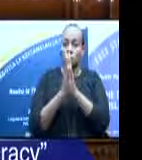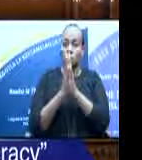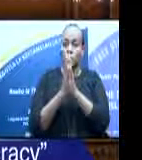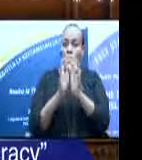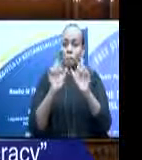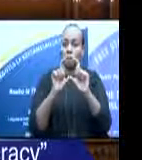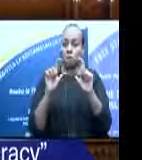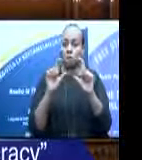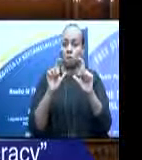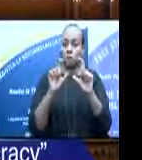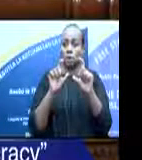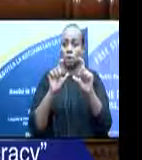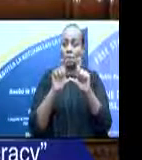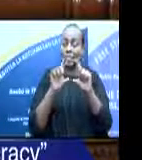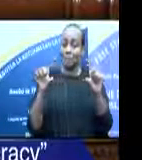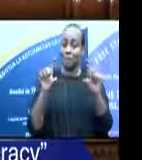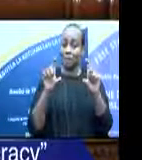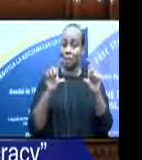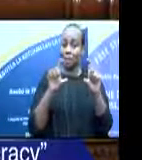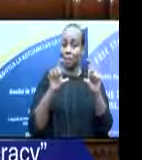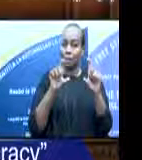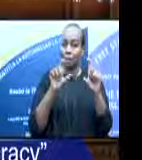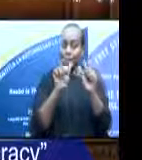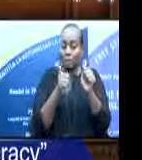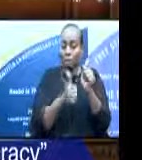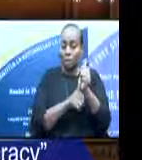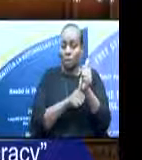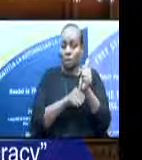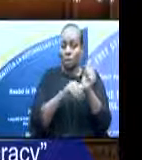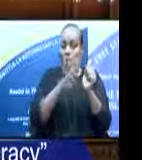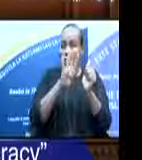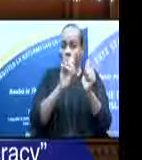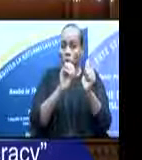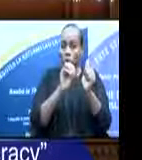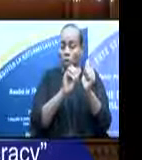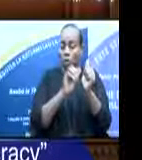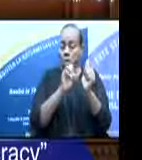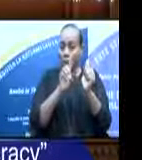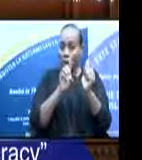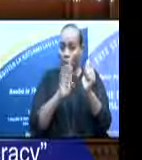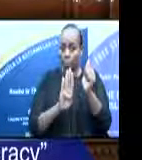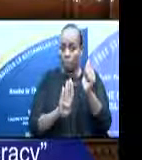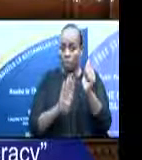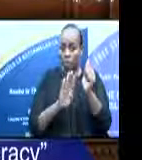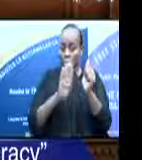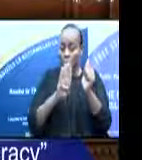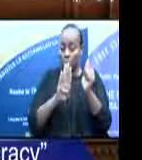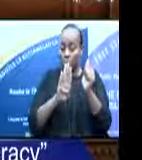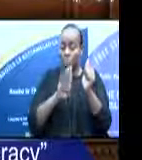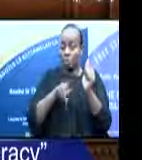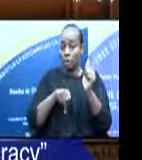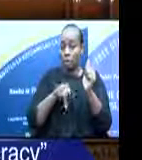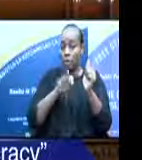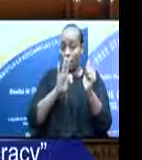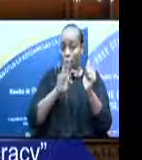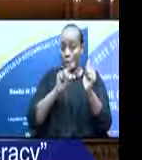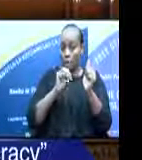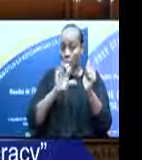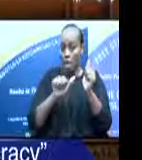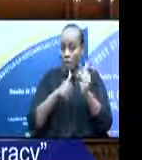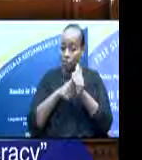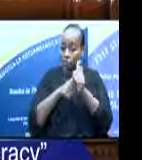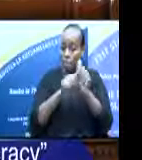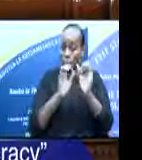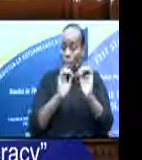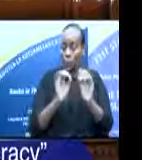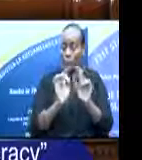Section 40, subsection 1B of PFMA. Nonetheless,